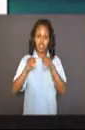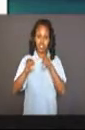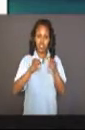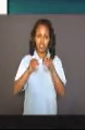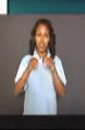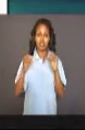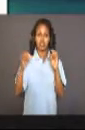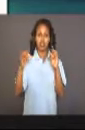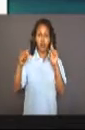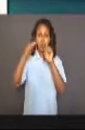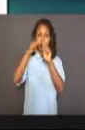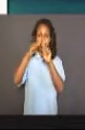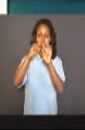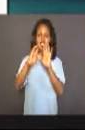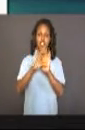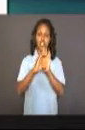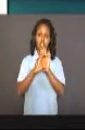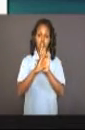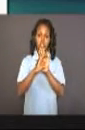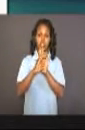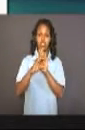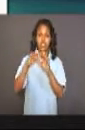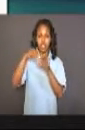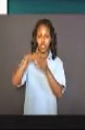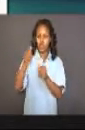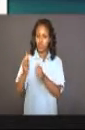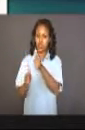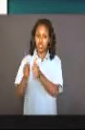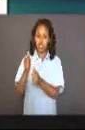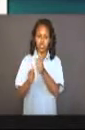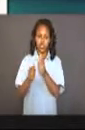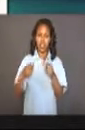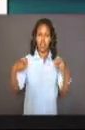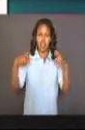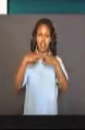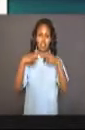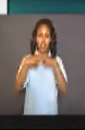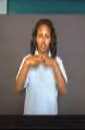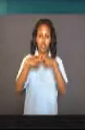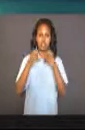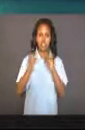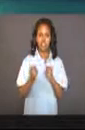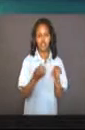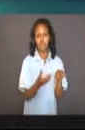a positive charge into which an electron can